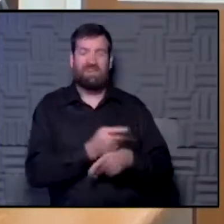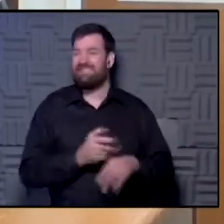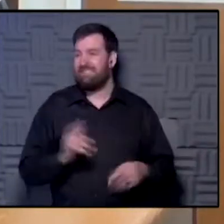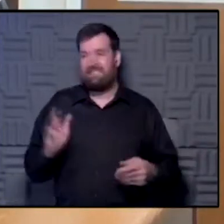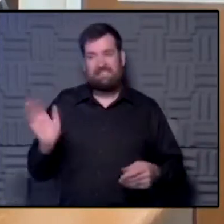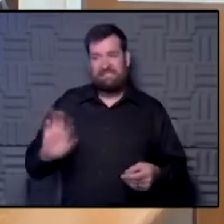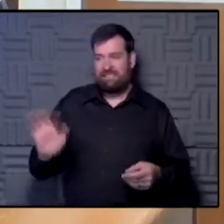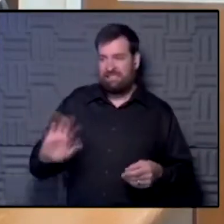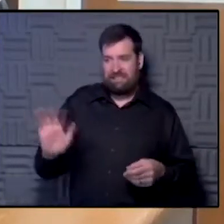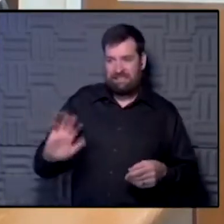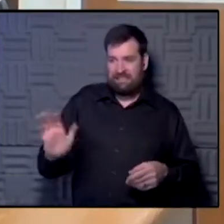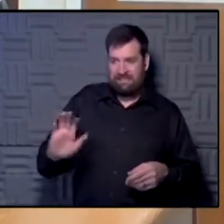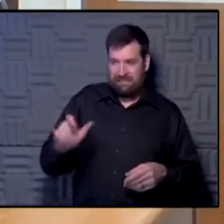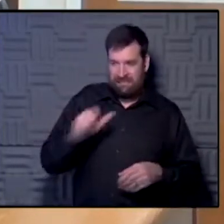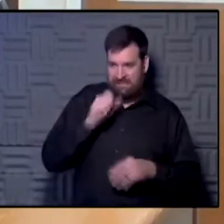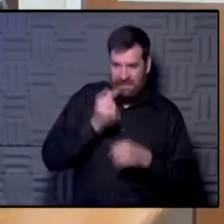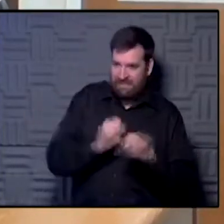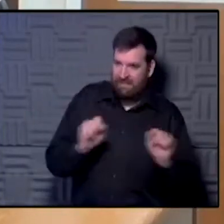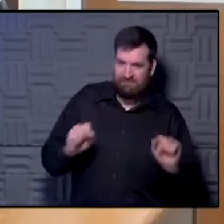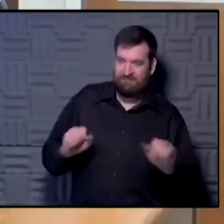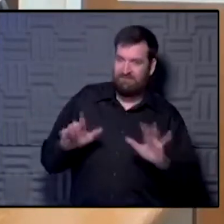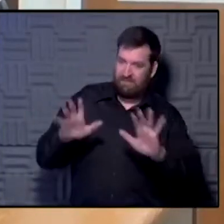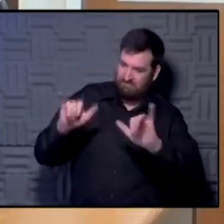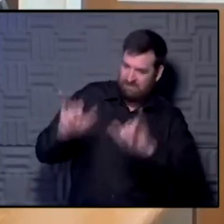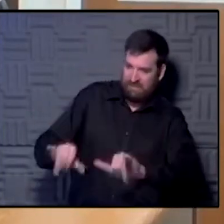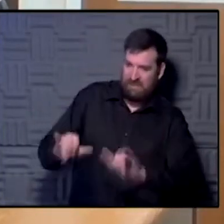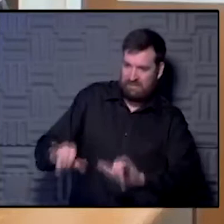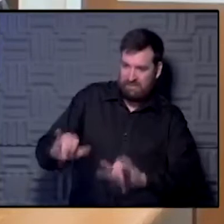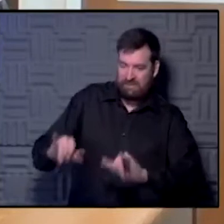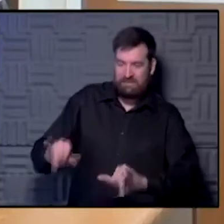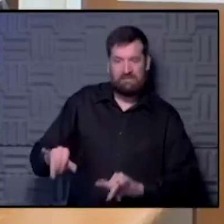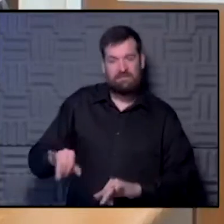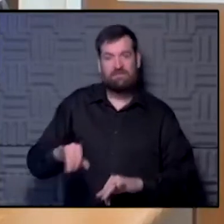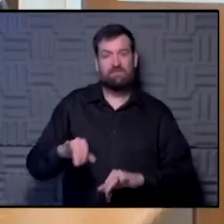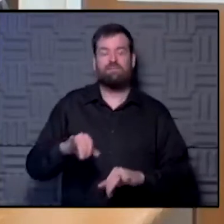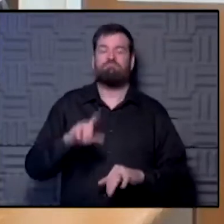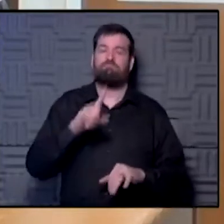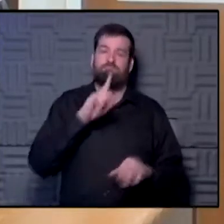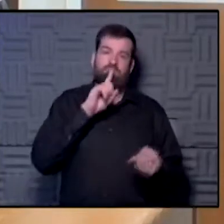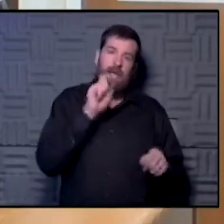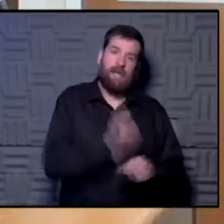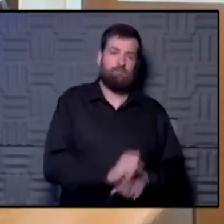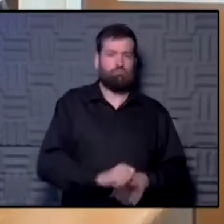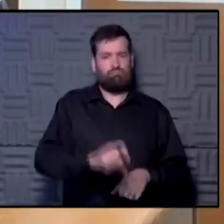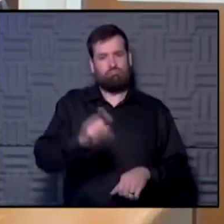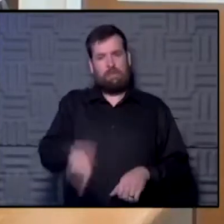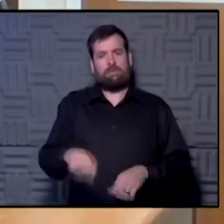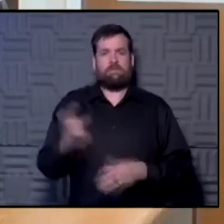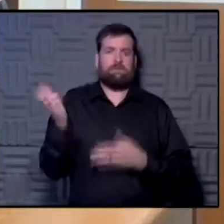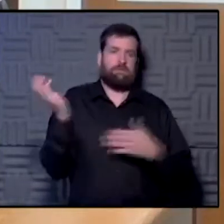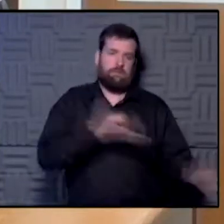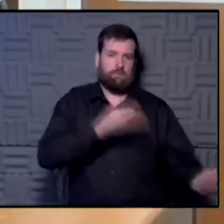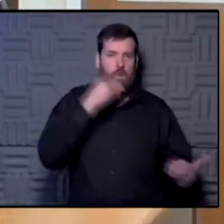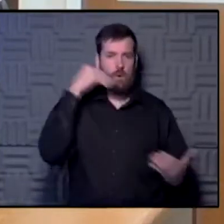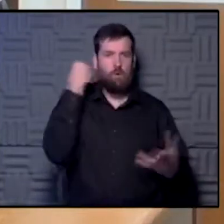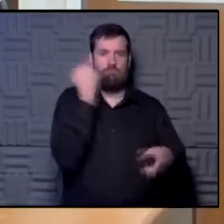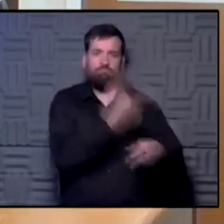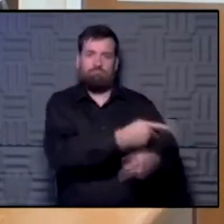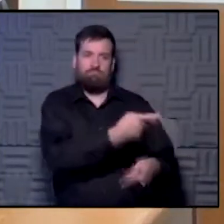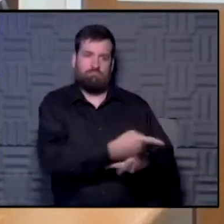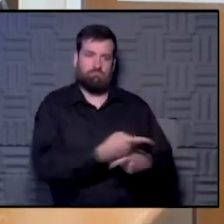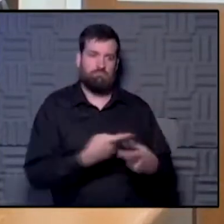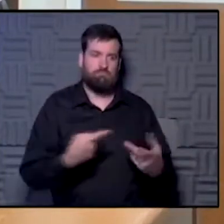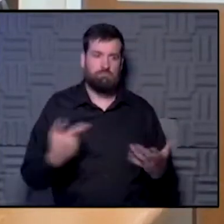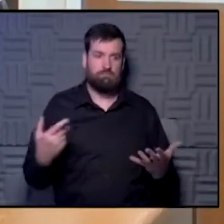not a safe environment. You really shouldn't. They absolutely insisted. And